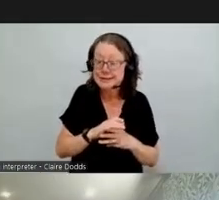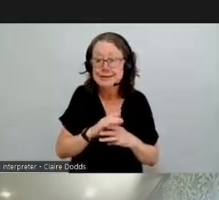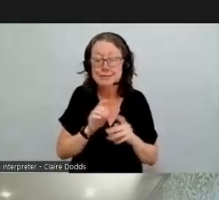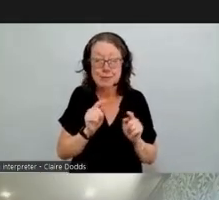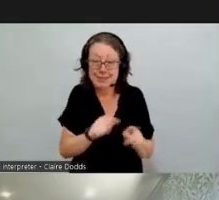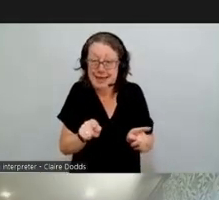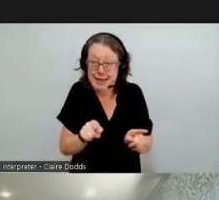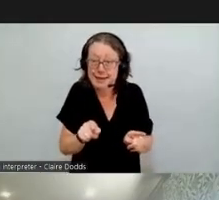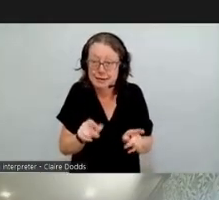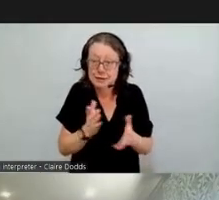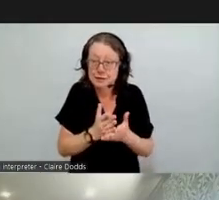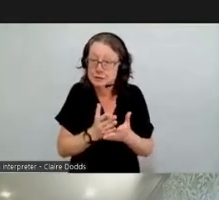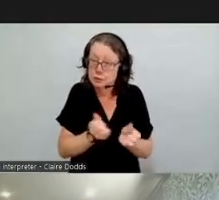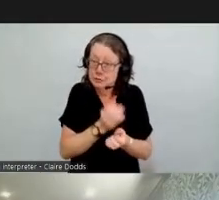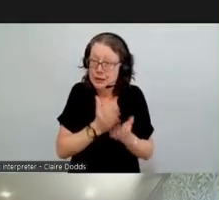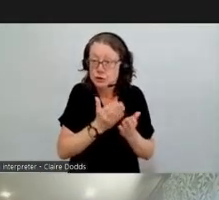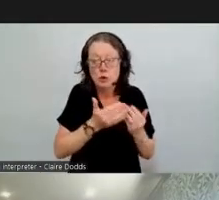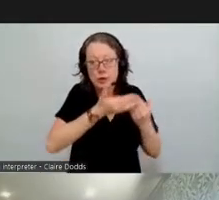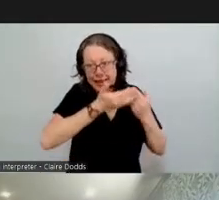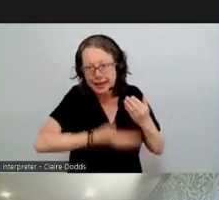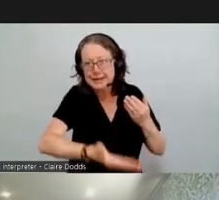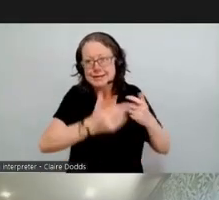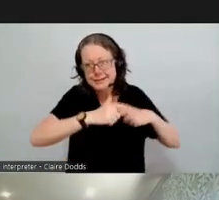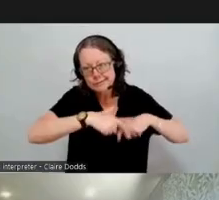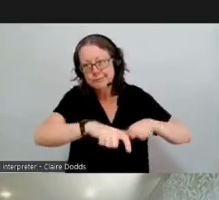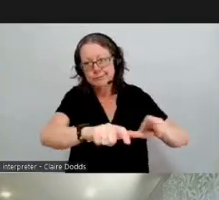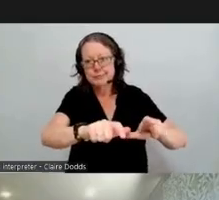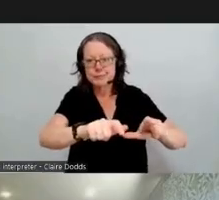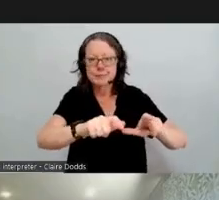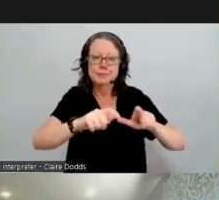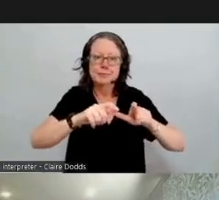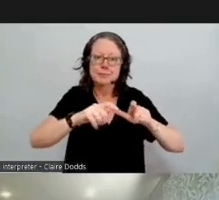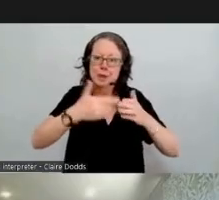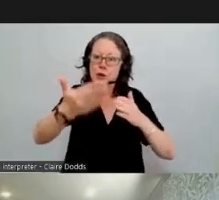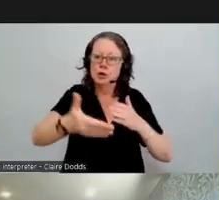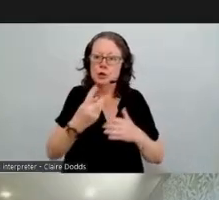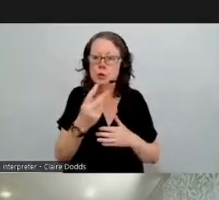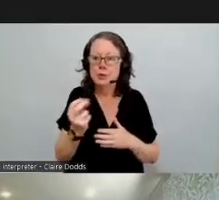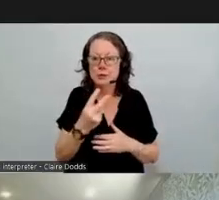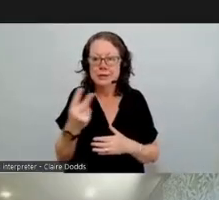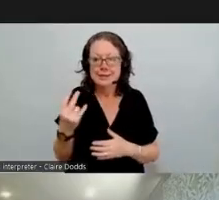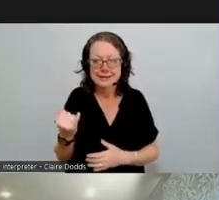that the legacy of the campaign is able to run beyond 2026.